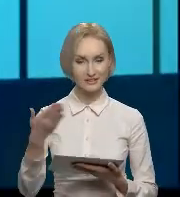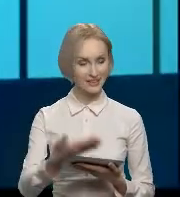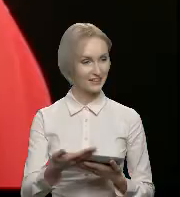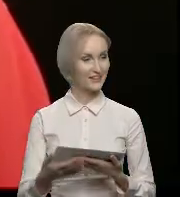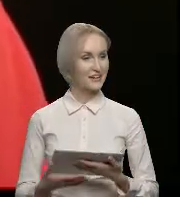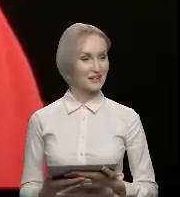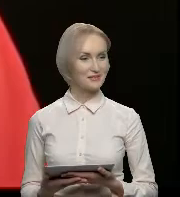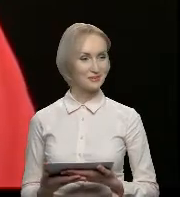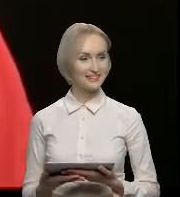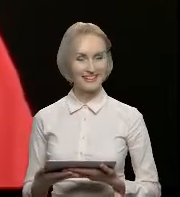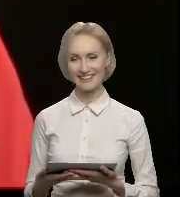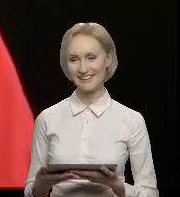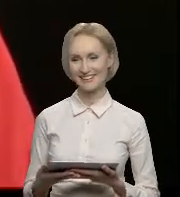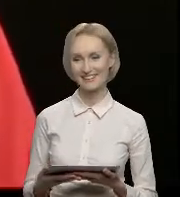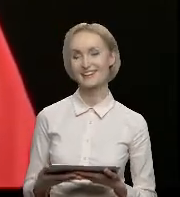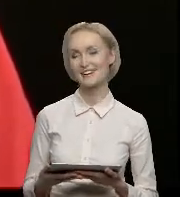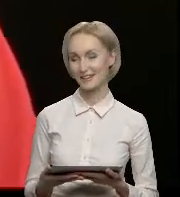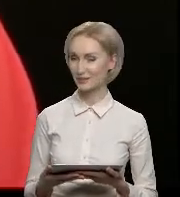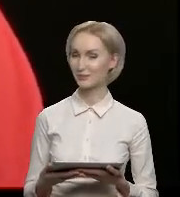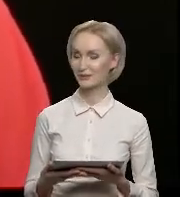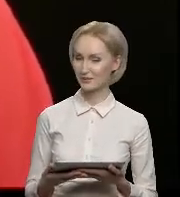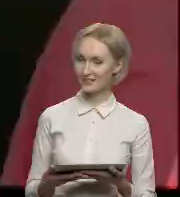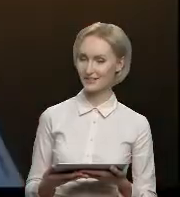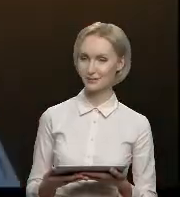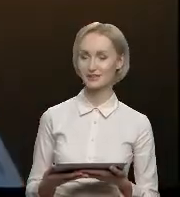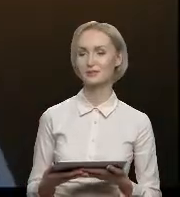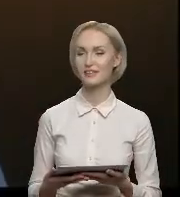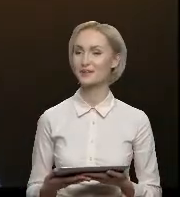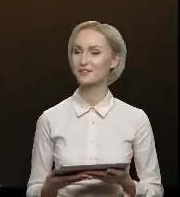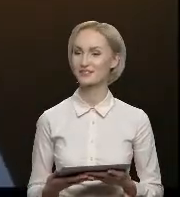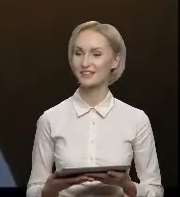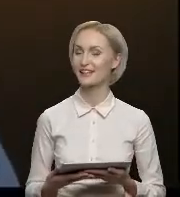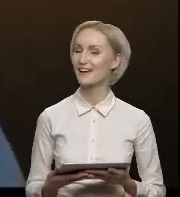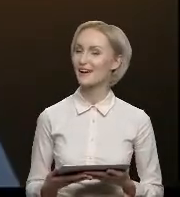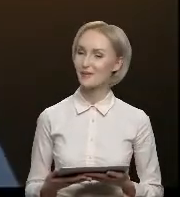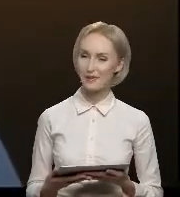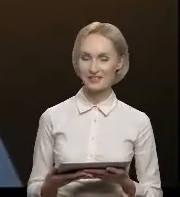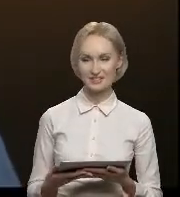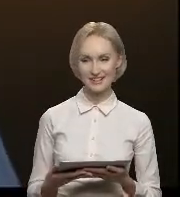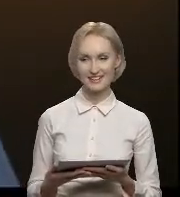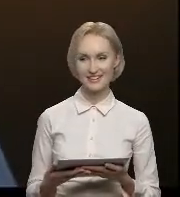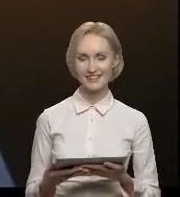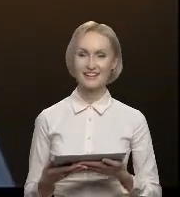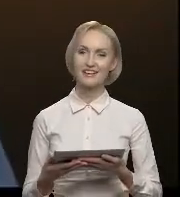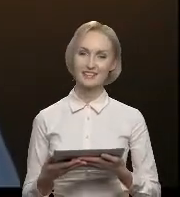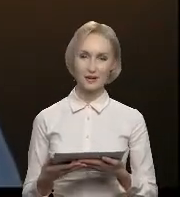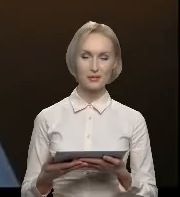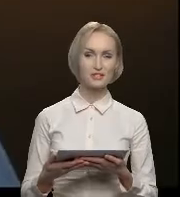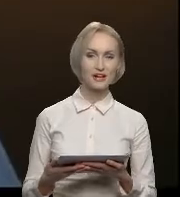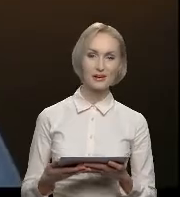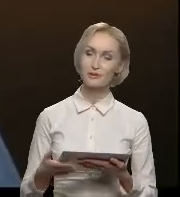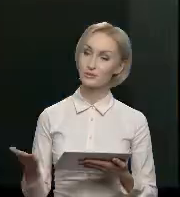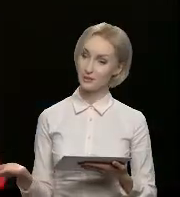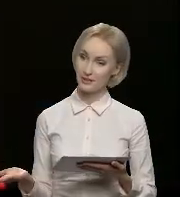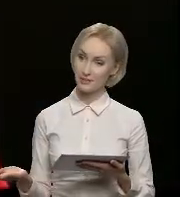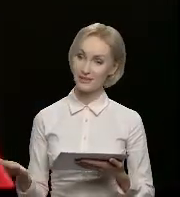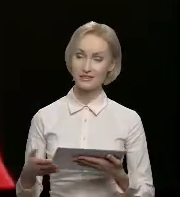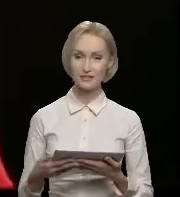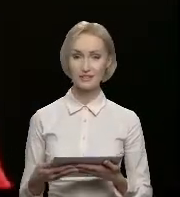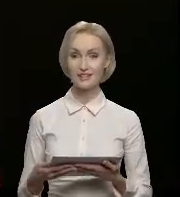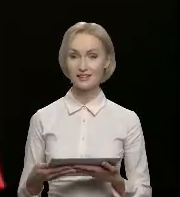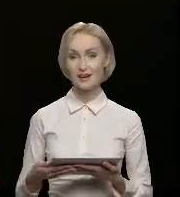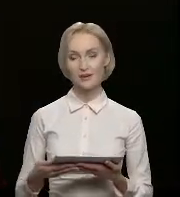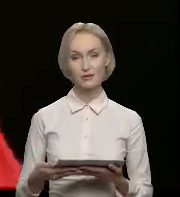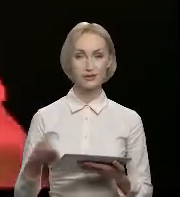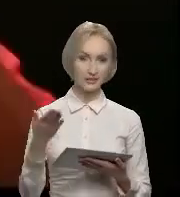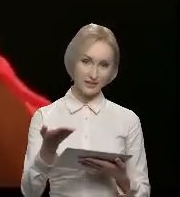Mar is crazy to deny my baby. I know it's Victoria. You're a cheater. That baby is not mine. I